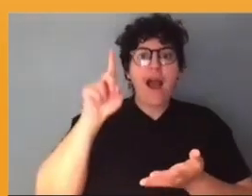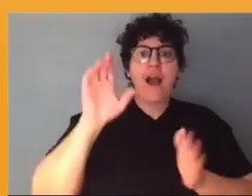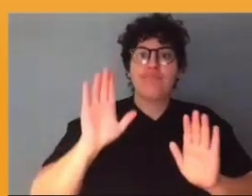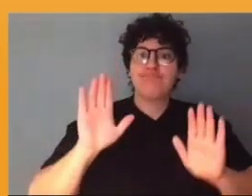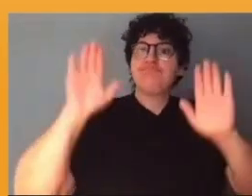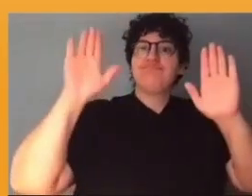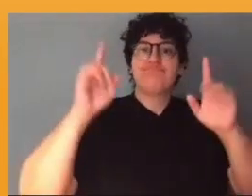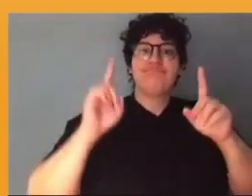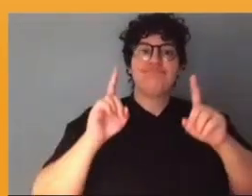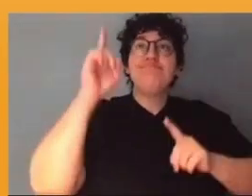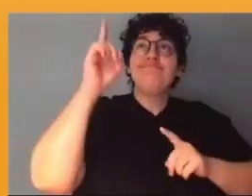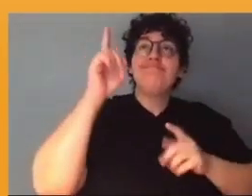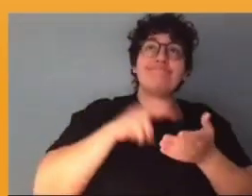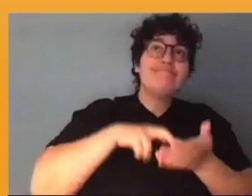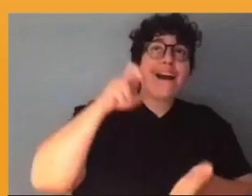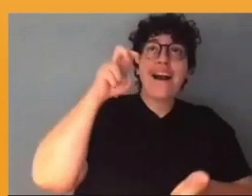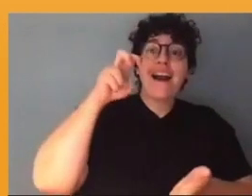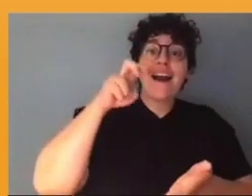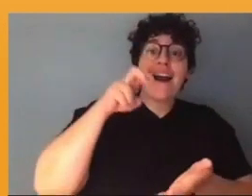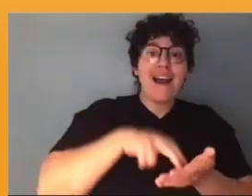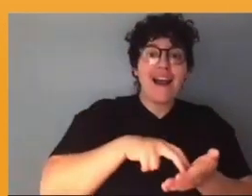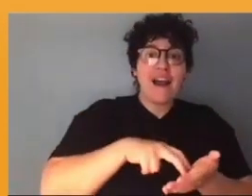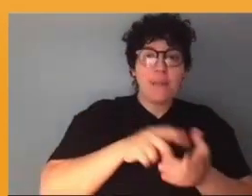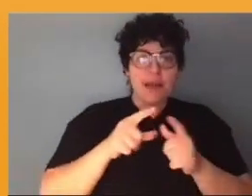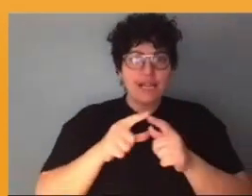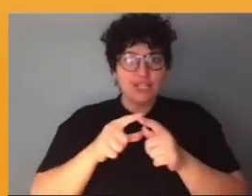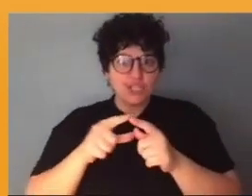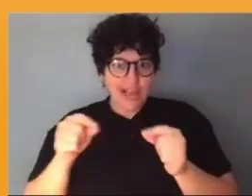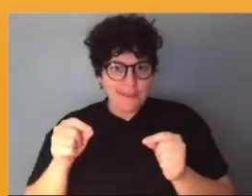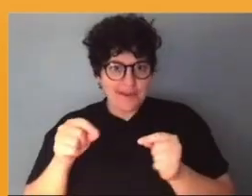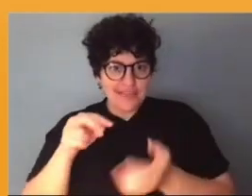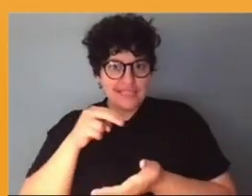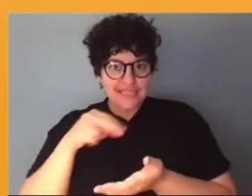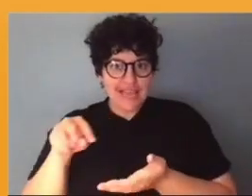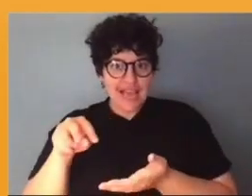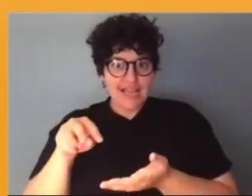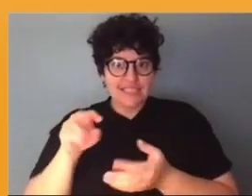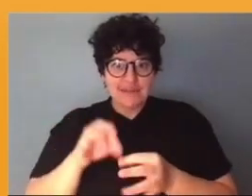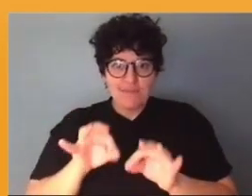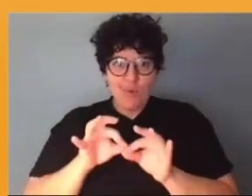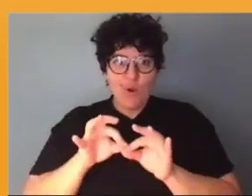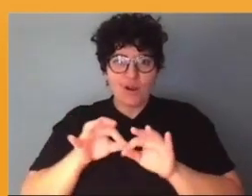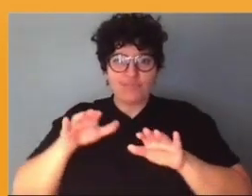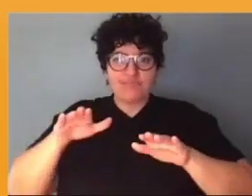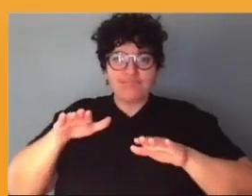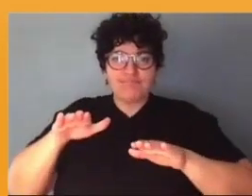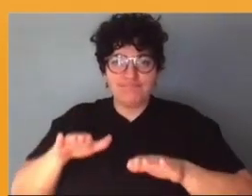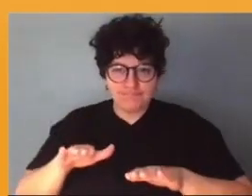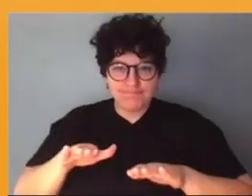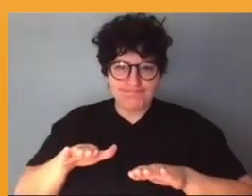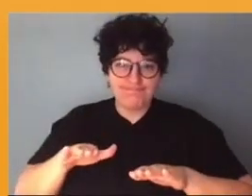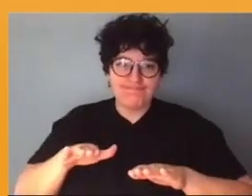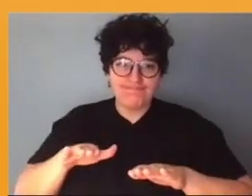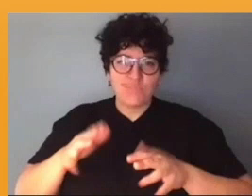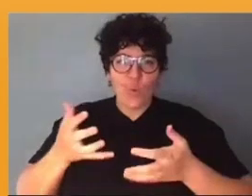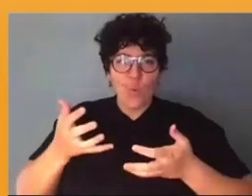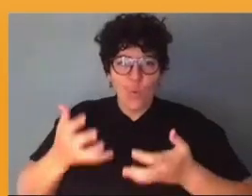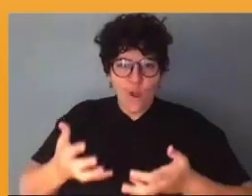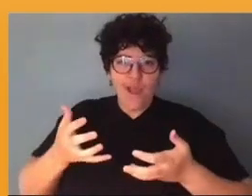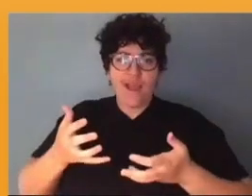Japanese dance, we put our weight to the floor, to the earth. So we're always